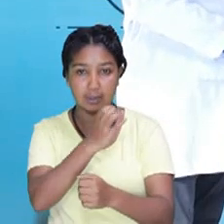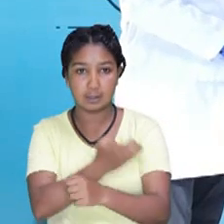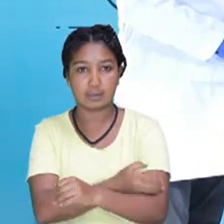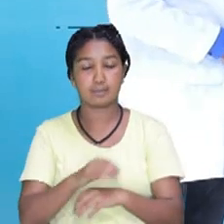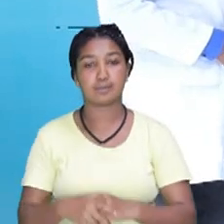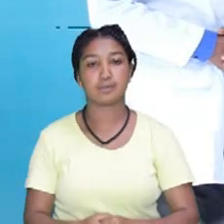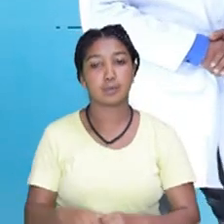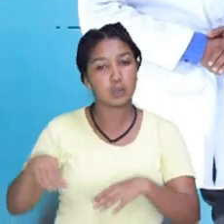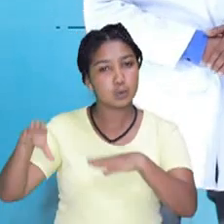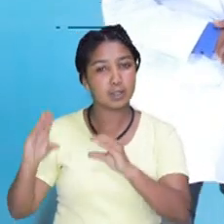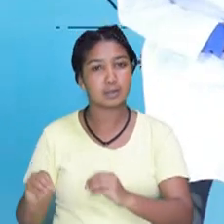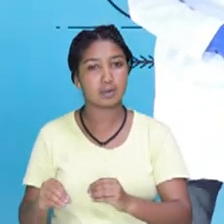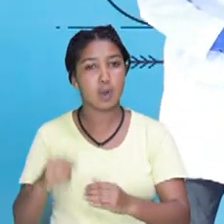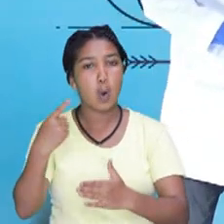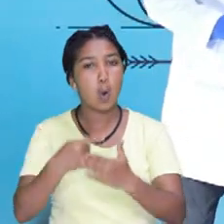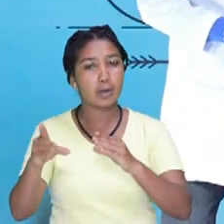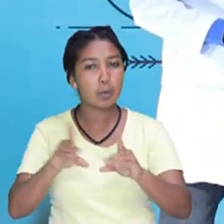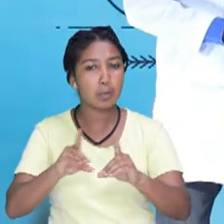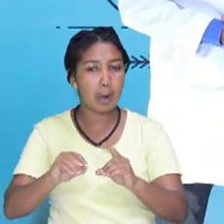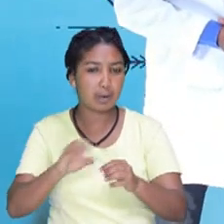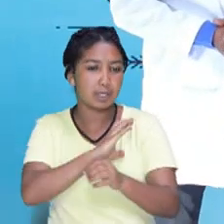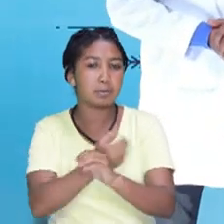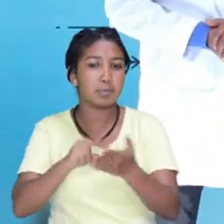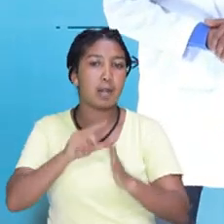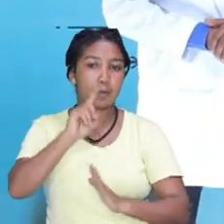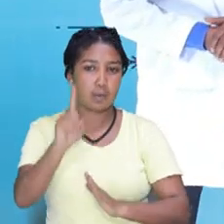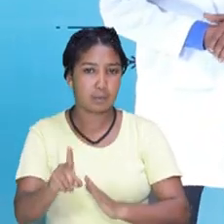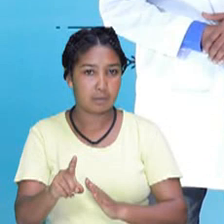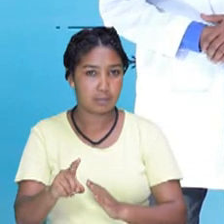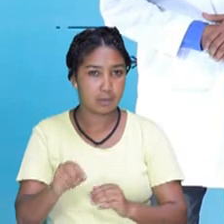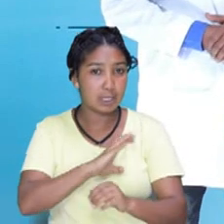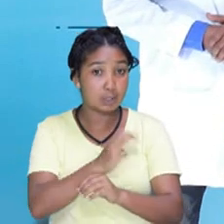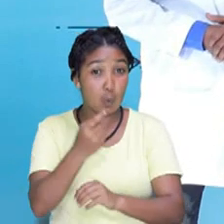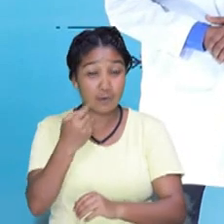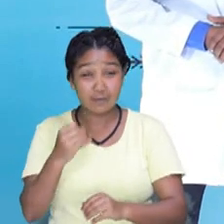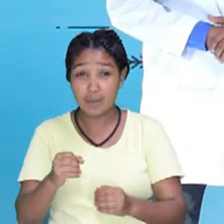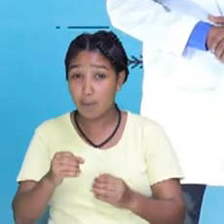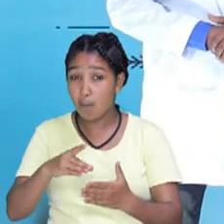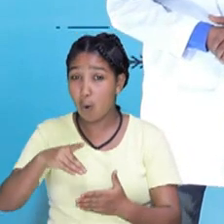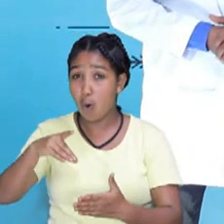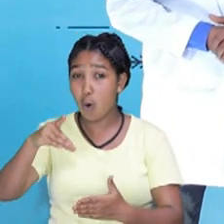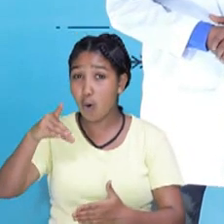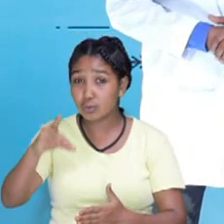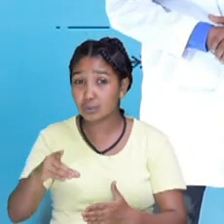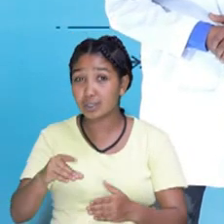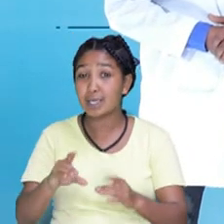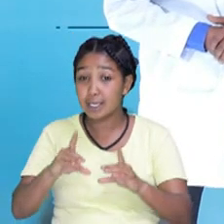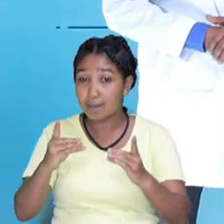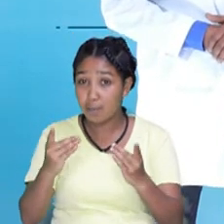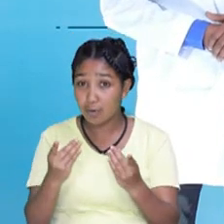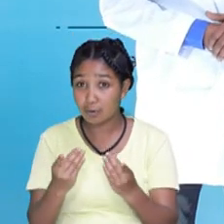energy. Students, what do you mean by energy? By the way, energy is one of the most entity or the